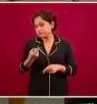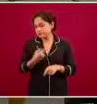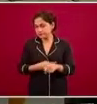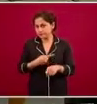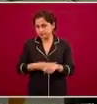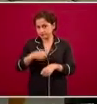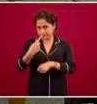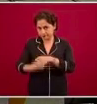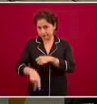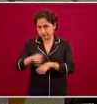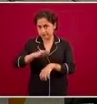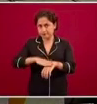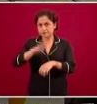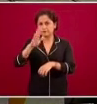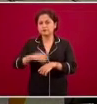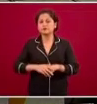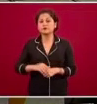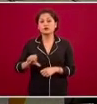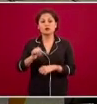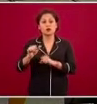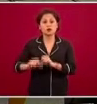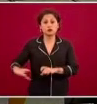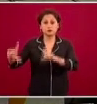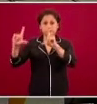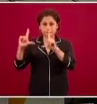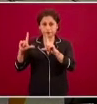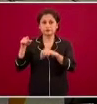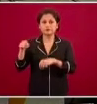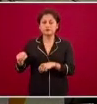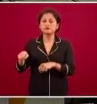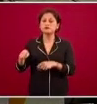and similar diseases.